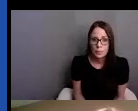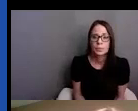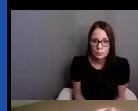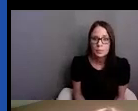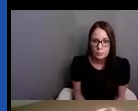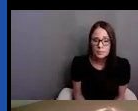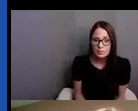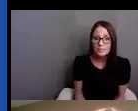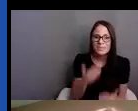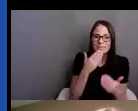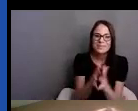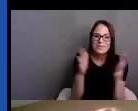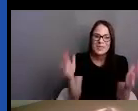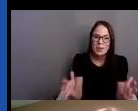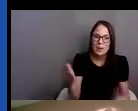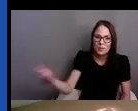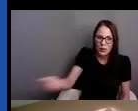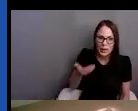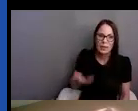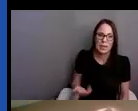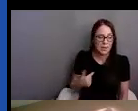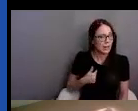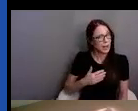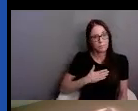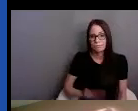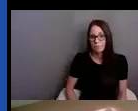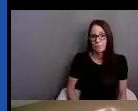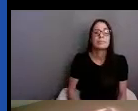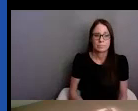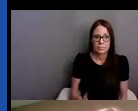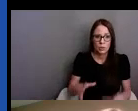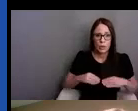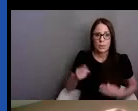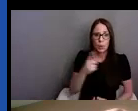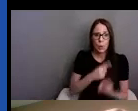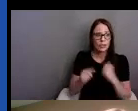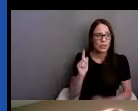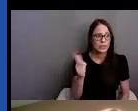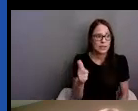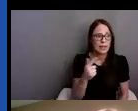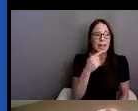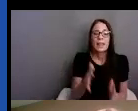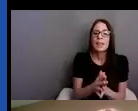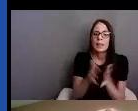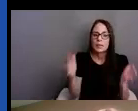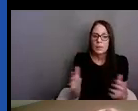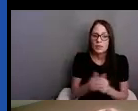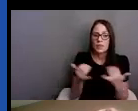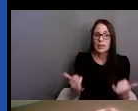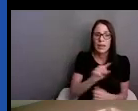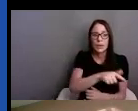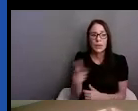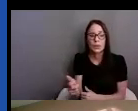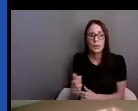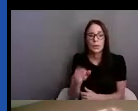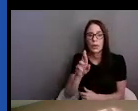So thanks so much for having me, and I'm happy to take any questions later on. Thank you so much. And now we'll go to Director Worthwine to